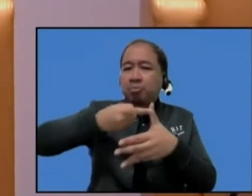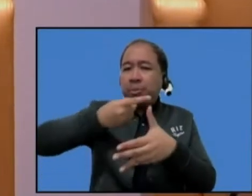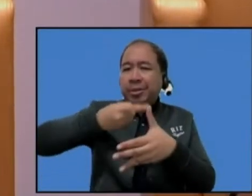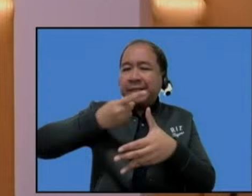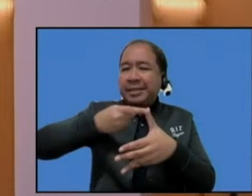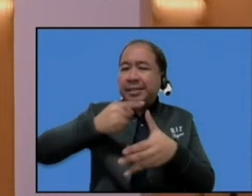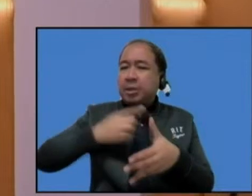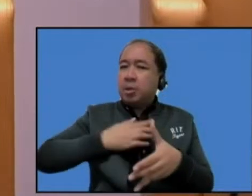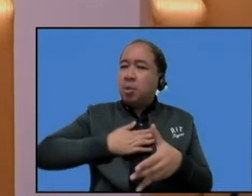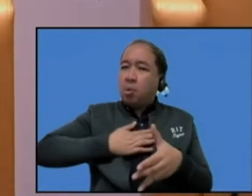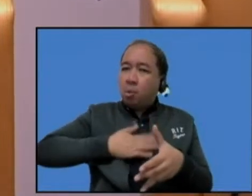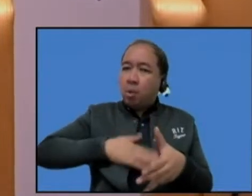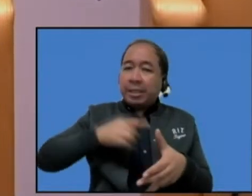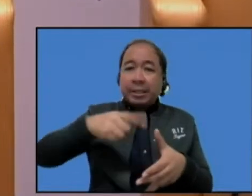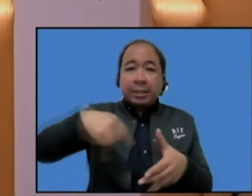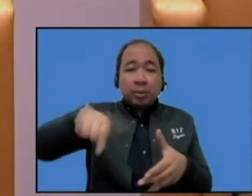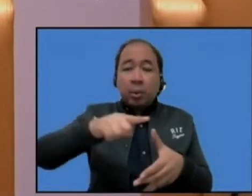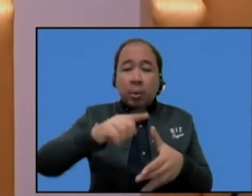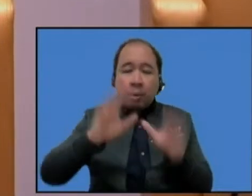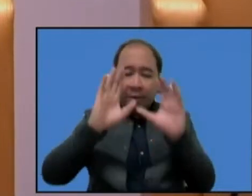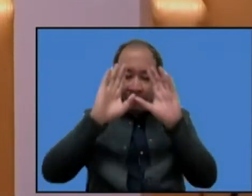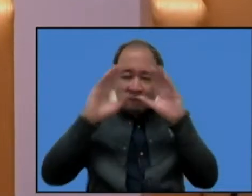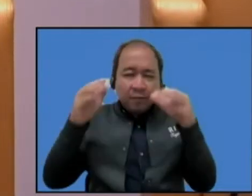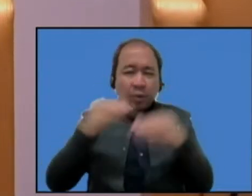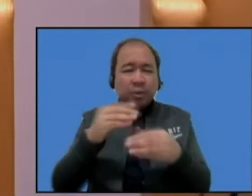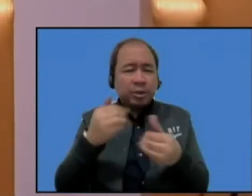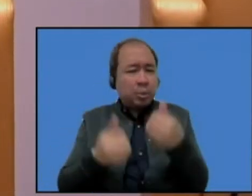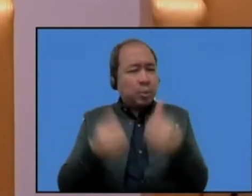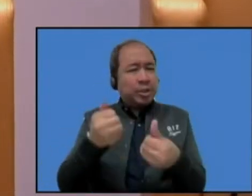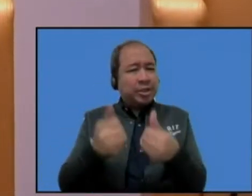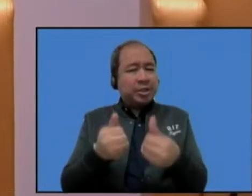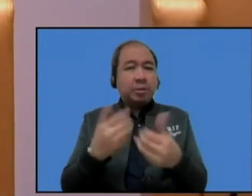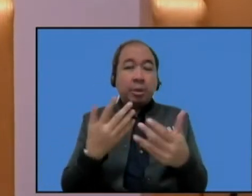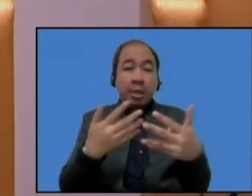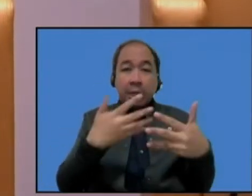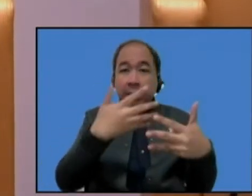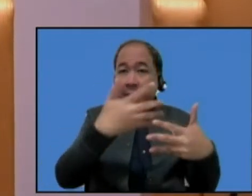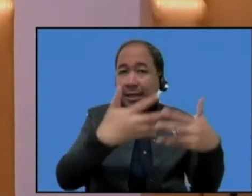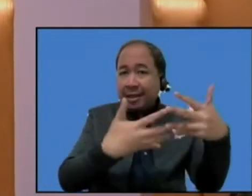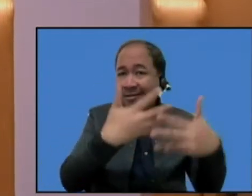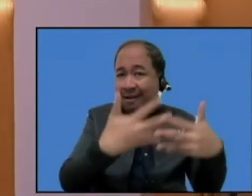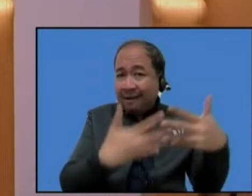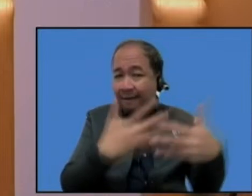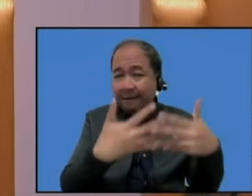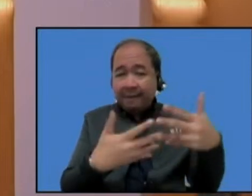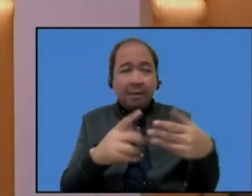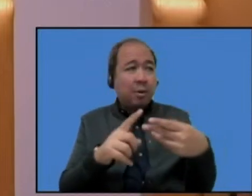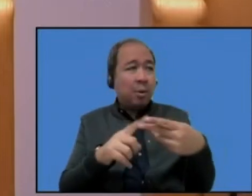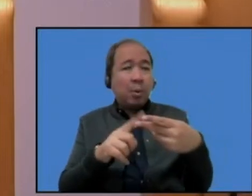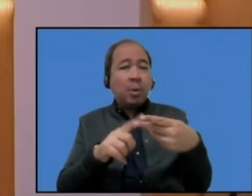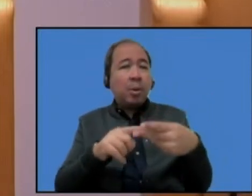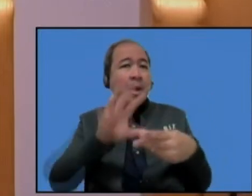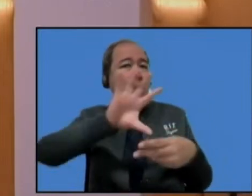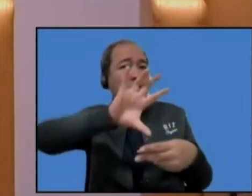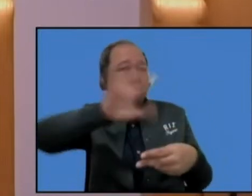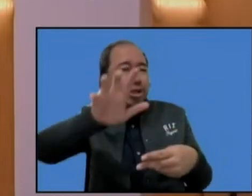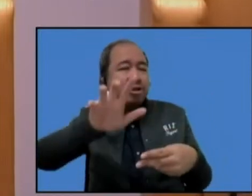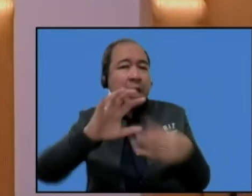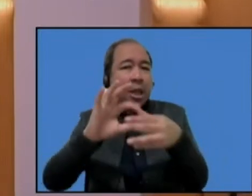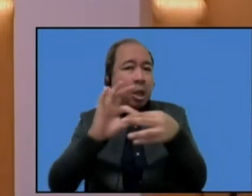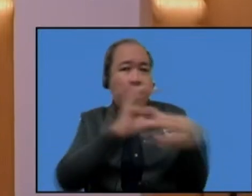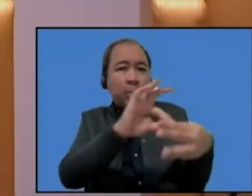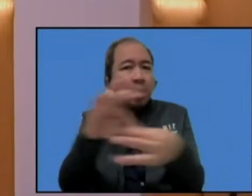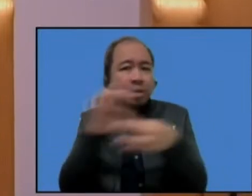on, what would that be? Whether it be in the area of data or whether it be in the area of regional cooperation, I want you to